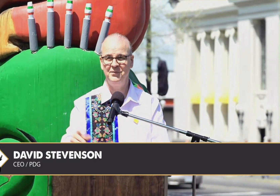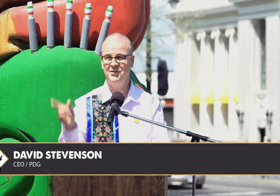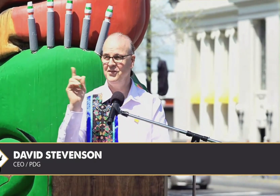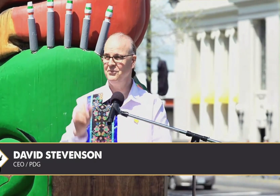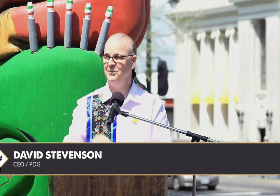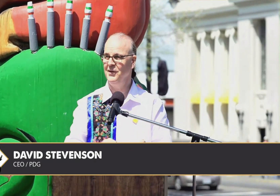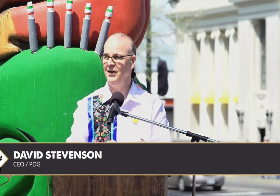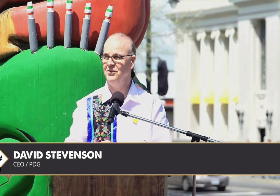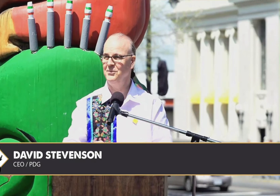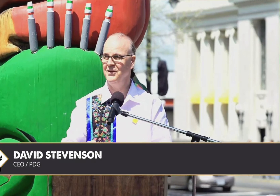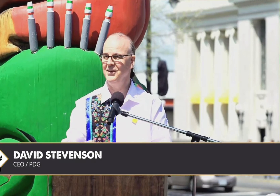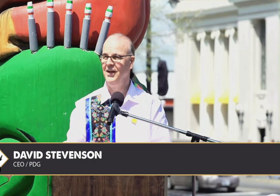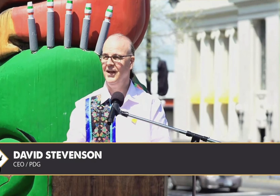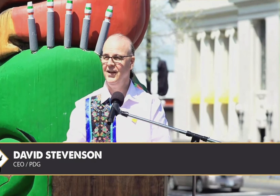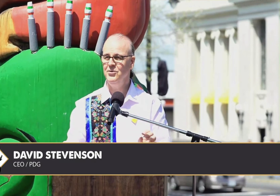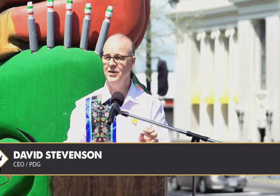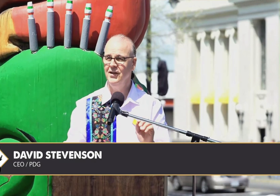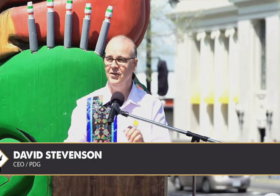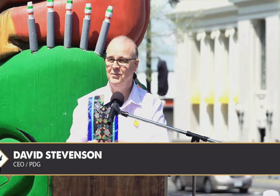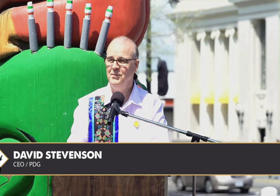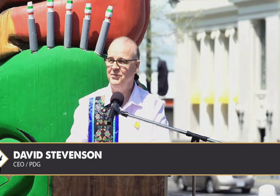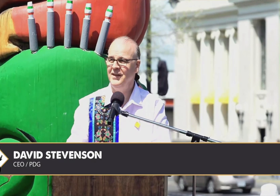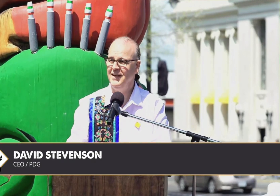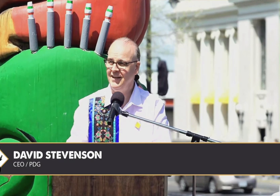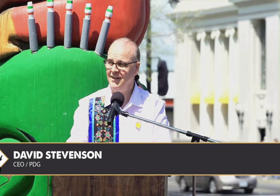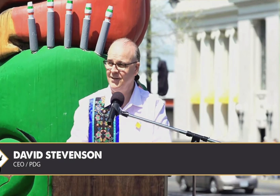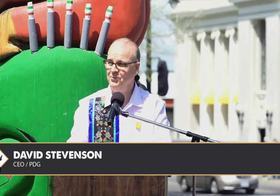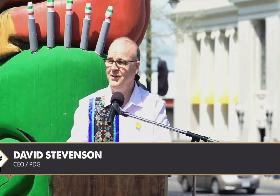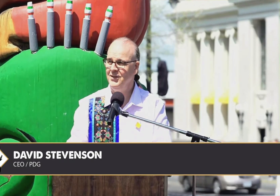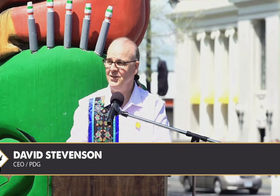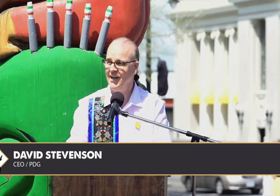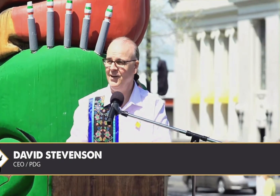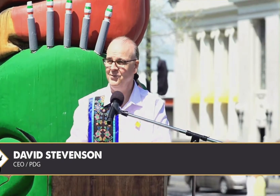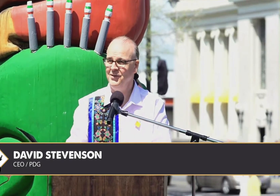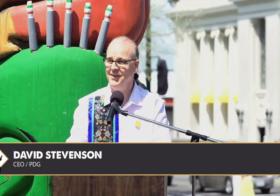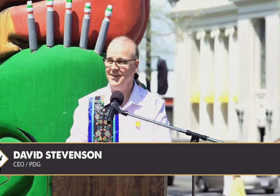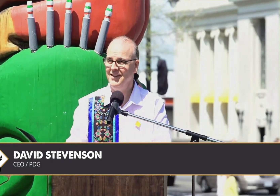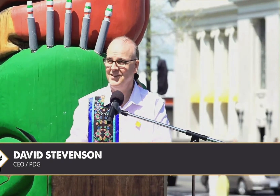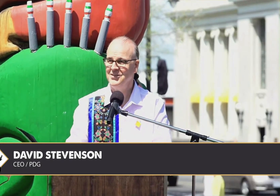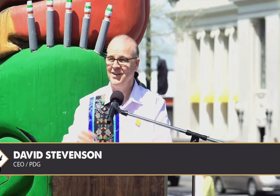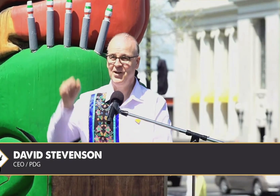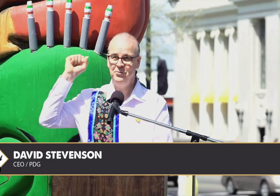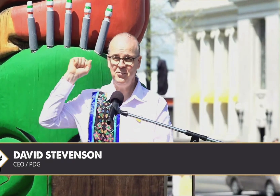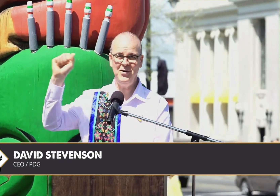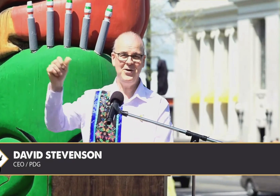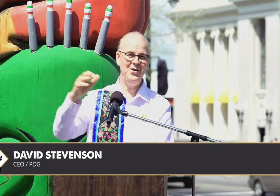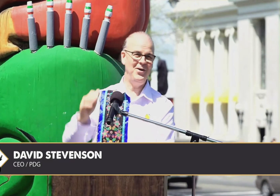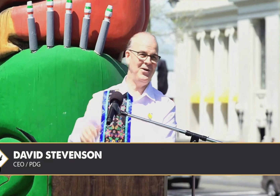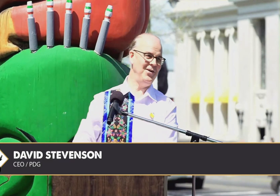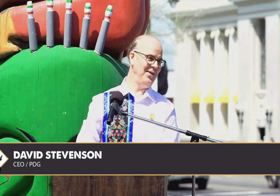might not be able to see them from the live stream, but you can hear them if they yell real loud.